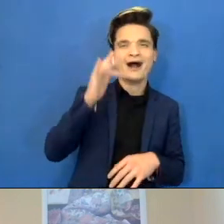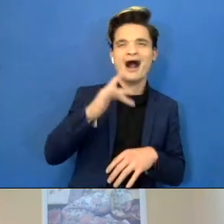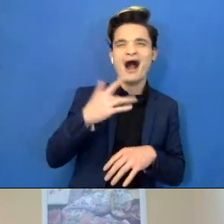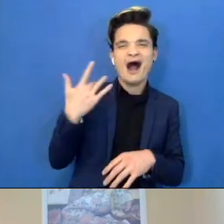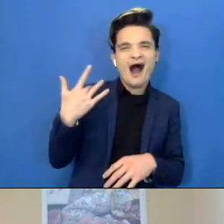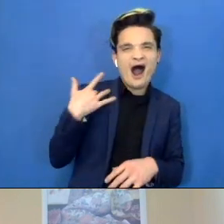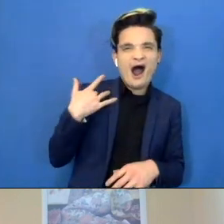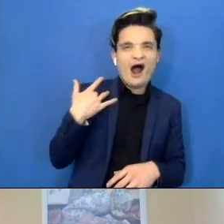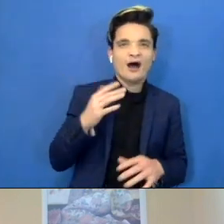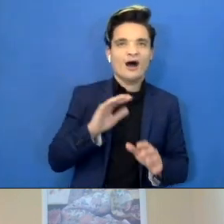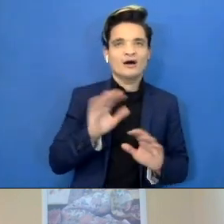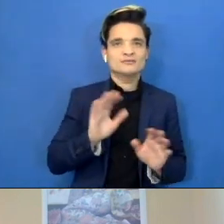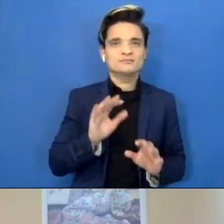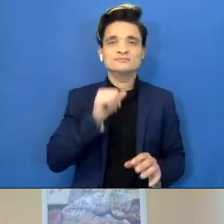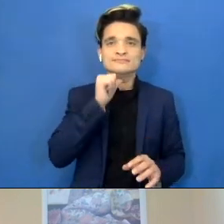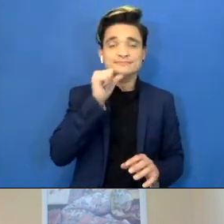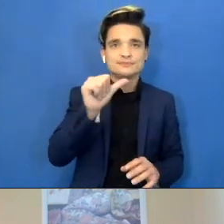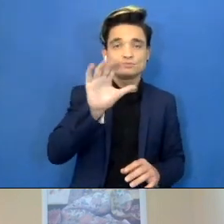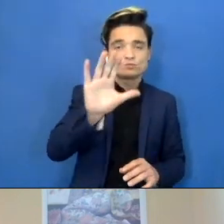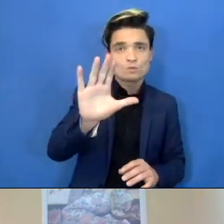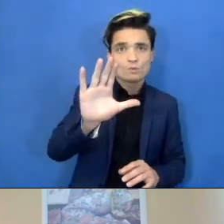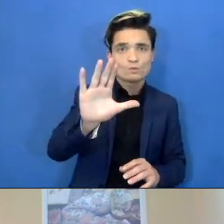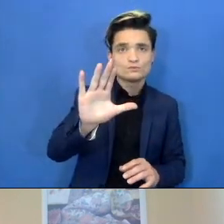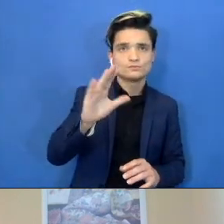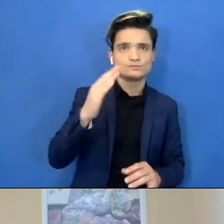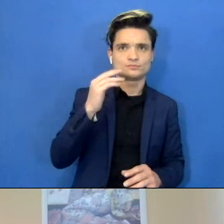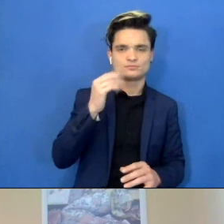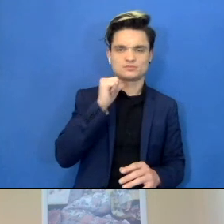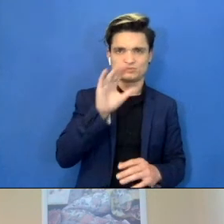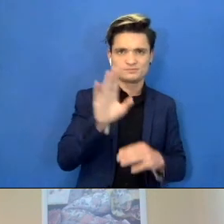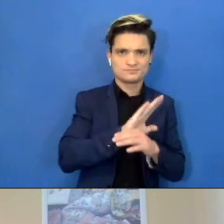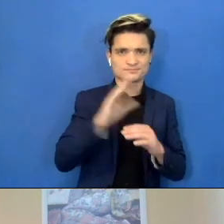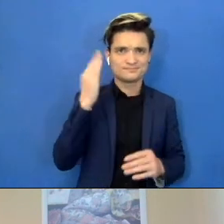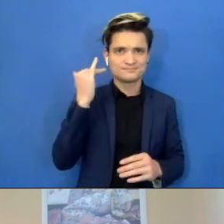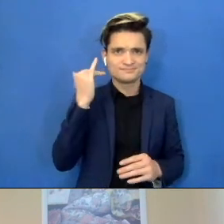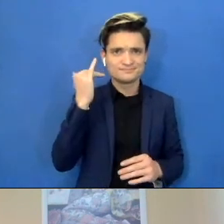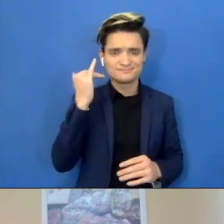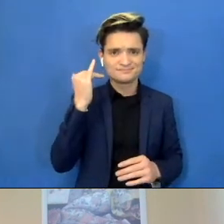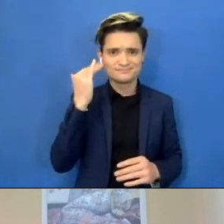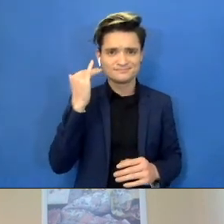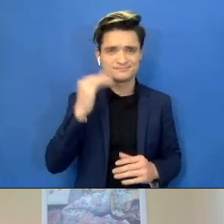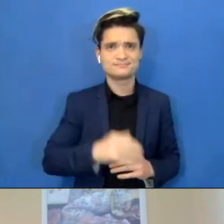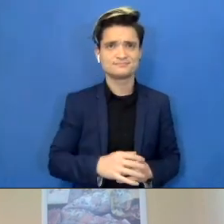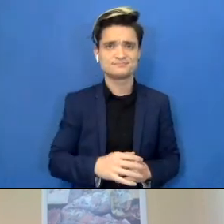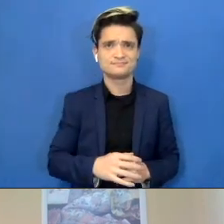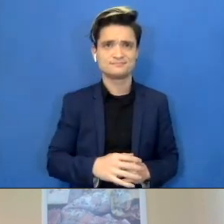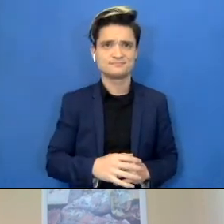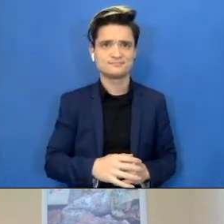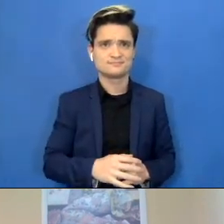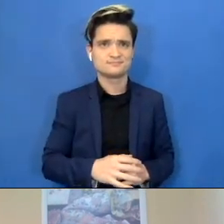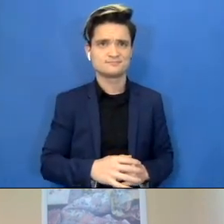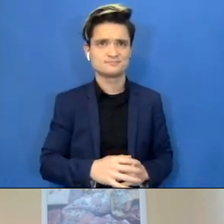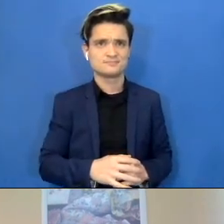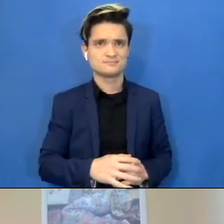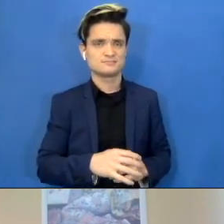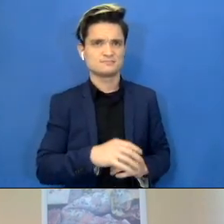Okay? Can we not talk about breakups? Oh, what? Are you going through a breakup? It's none of your business. So accept